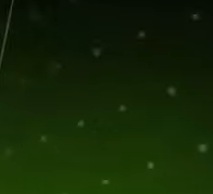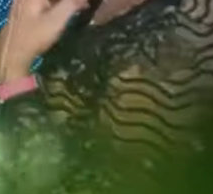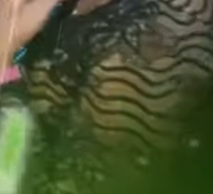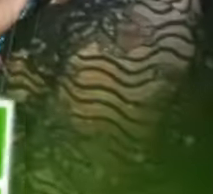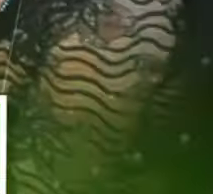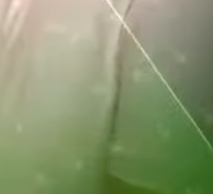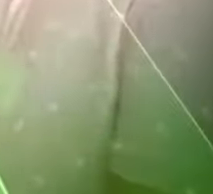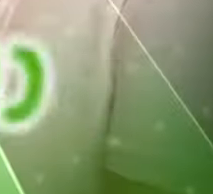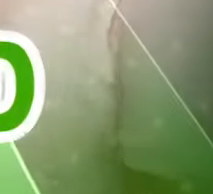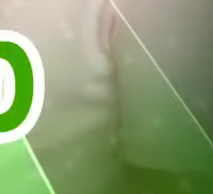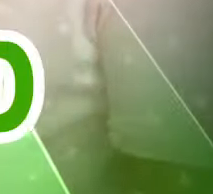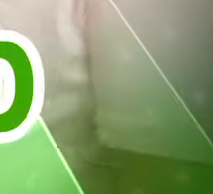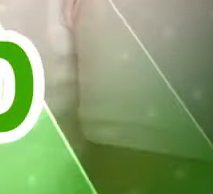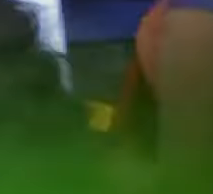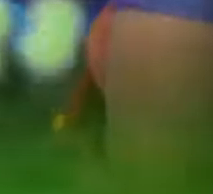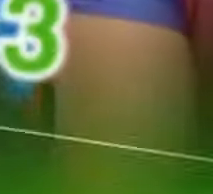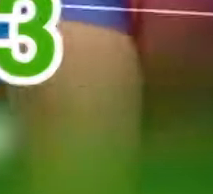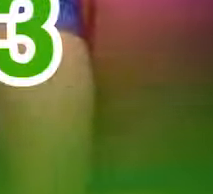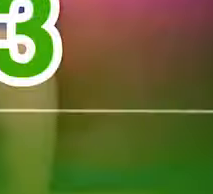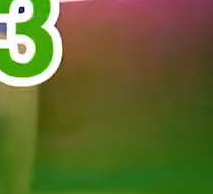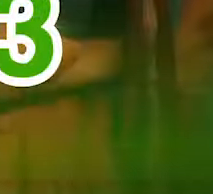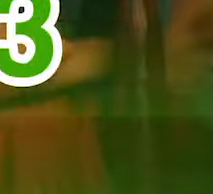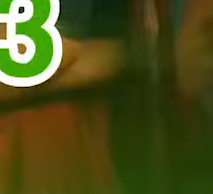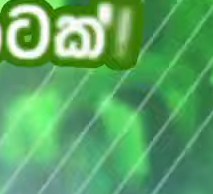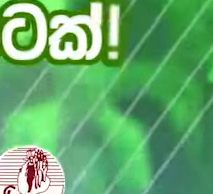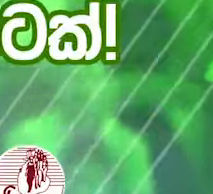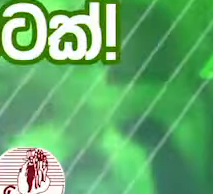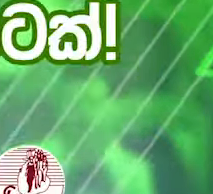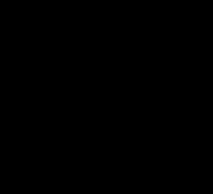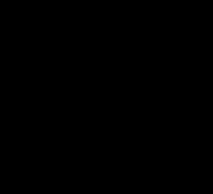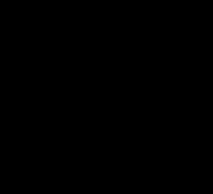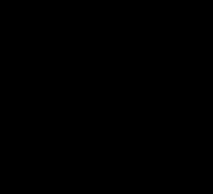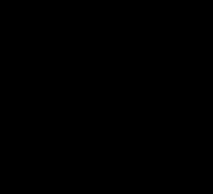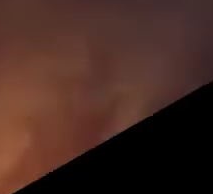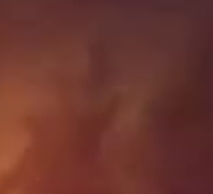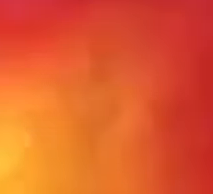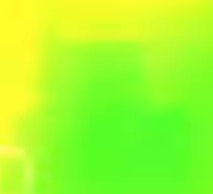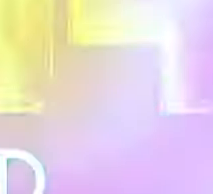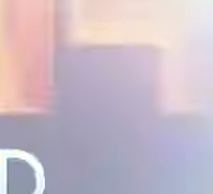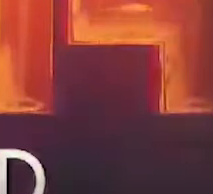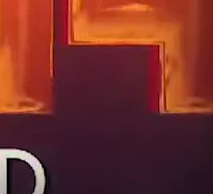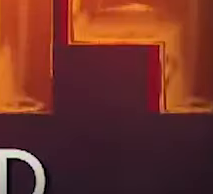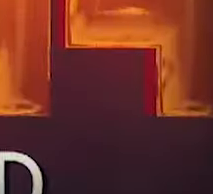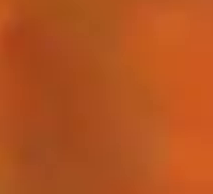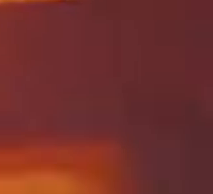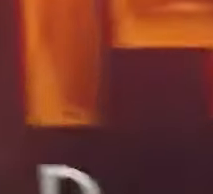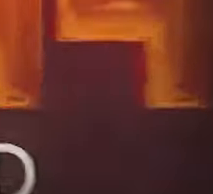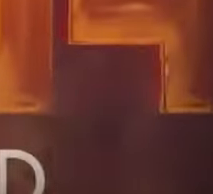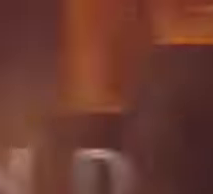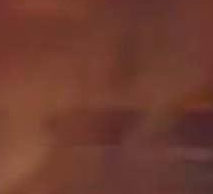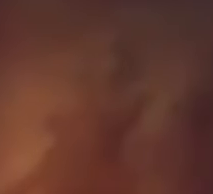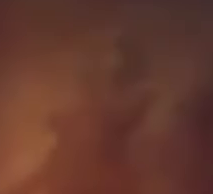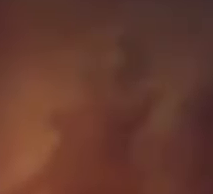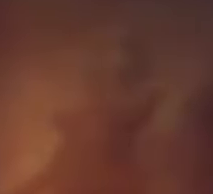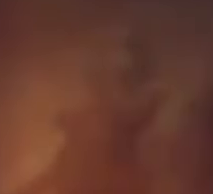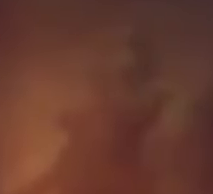Pegam Sri Lanka Matalata this with this Rekia Avasta Martu Visita Visituna Edgar Kridanganedi. Quick 14 for unforgettable